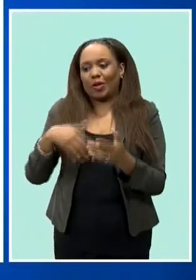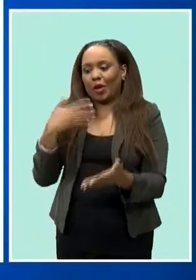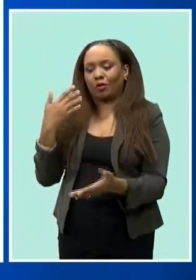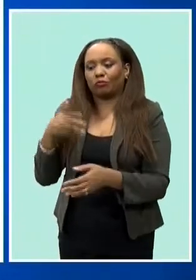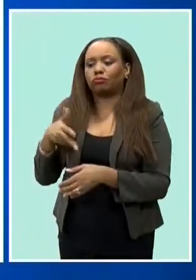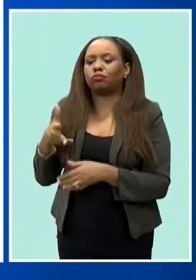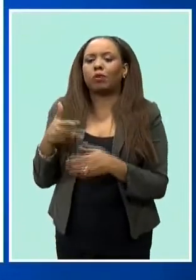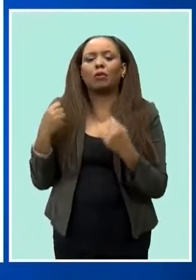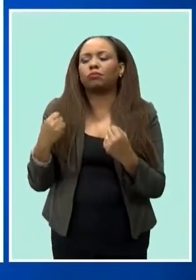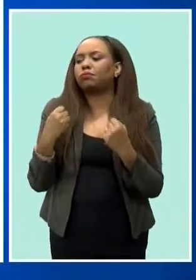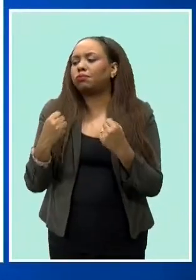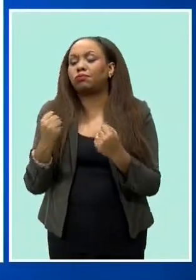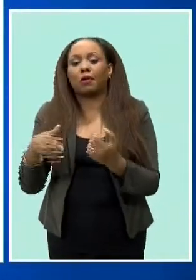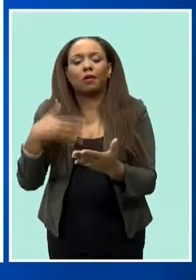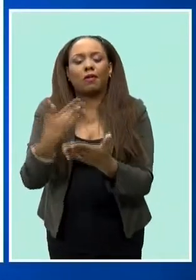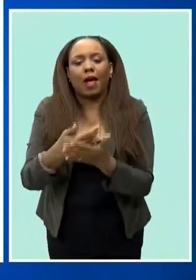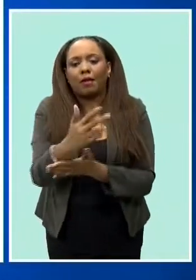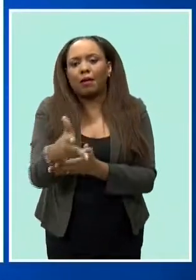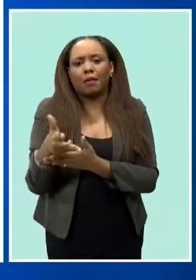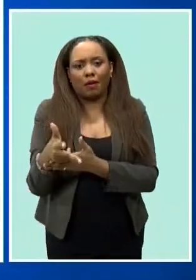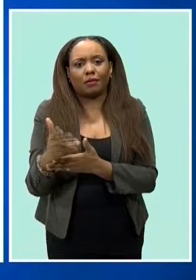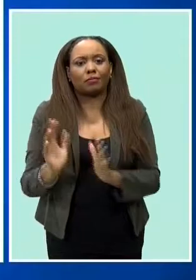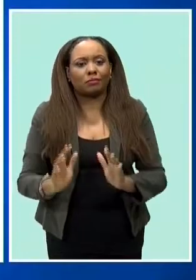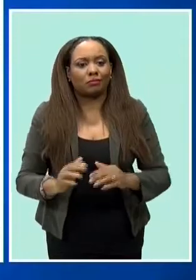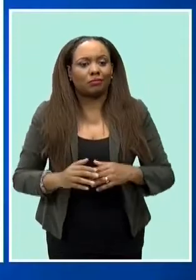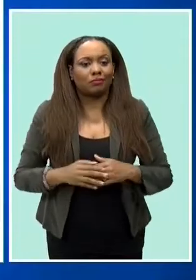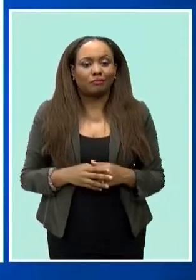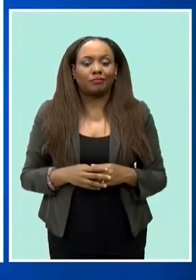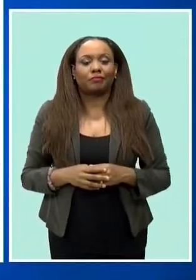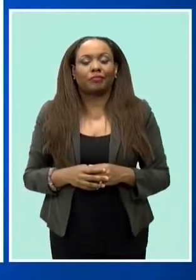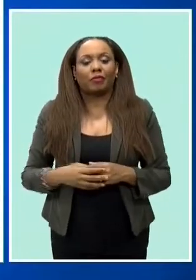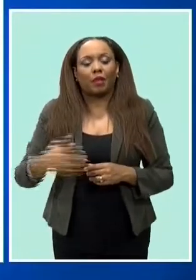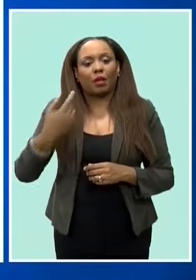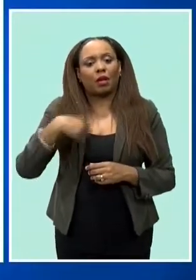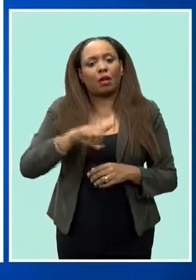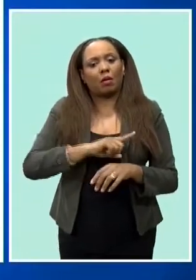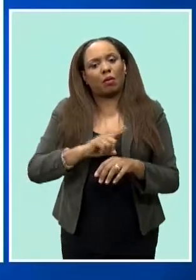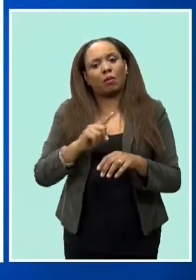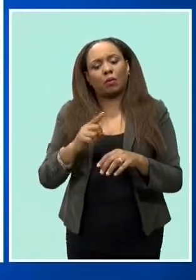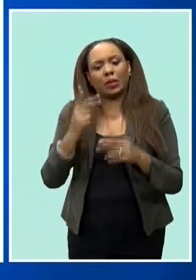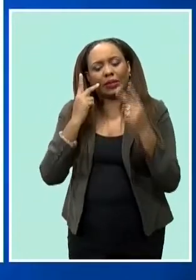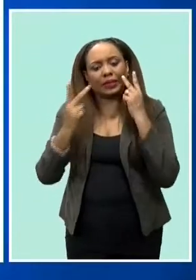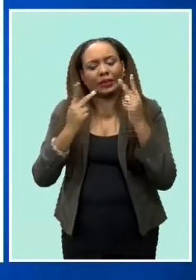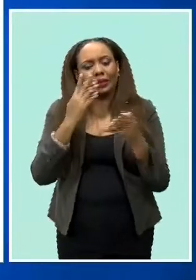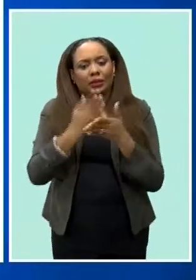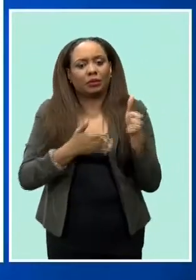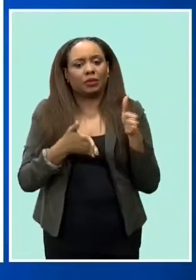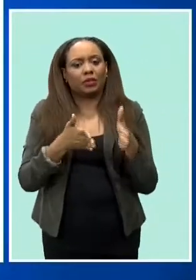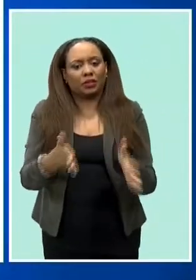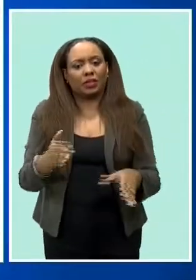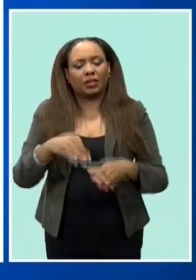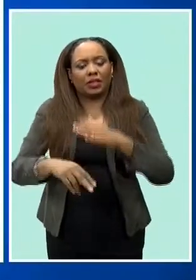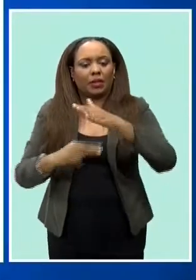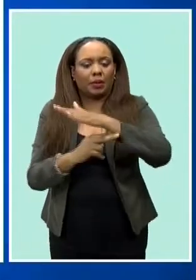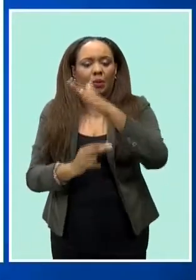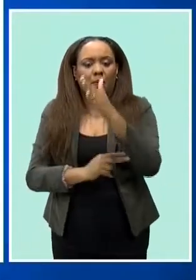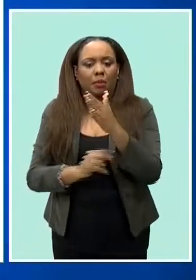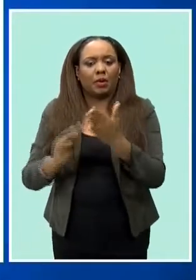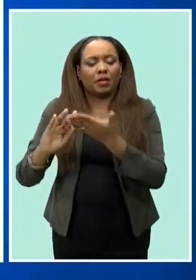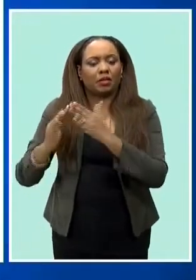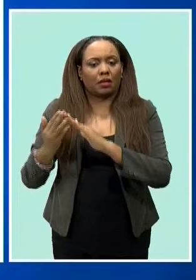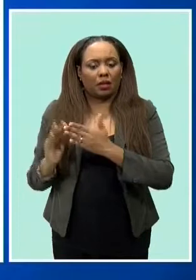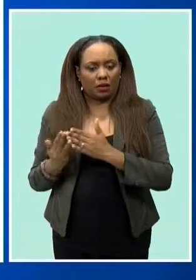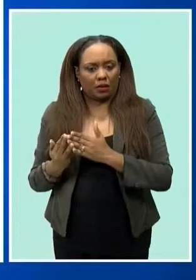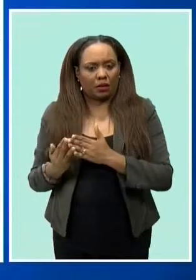Department, and together we have identified those streets in Bridgetown where the